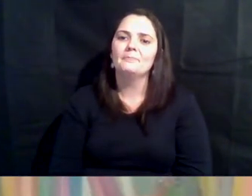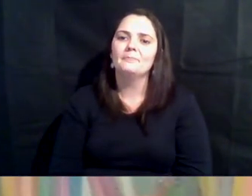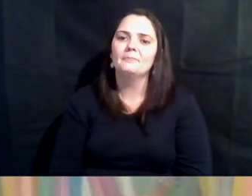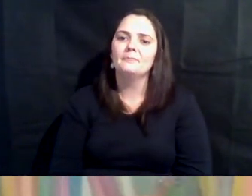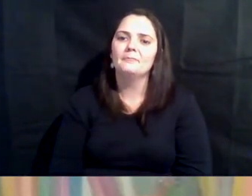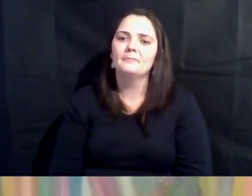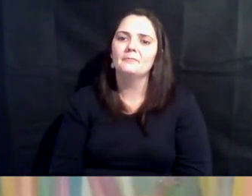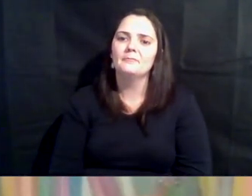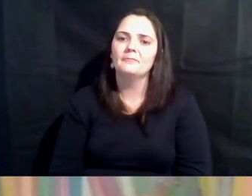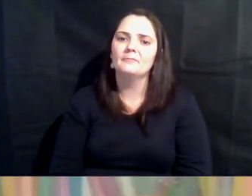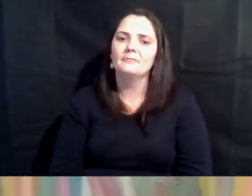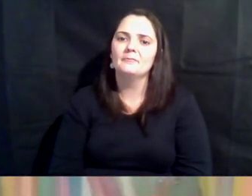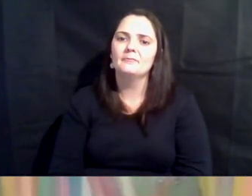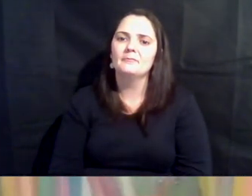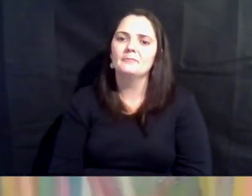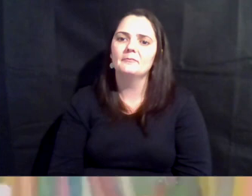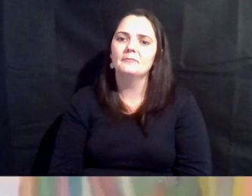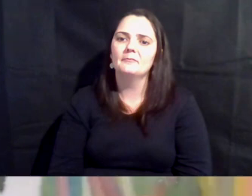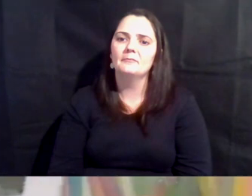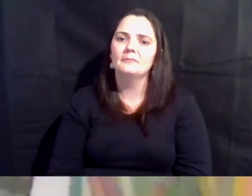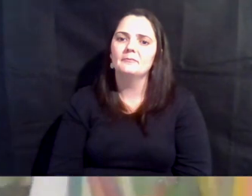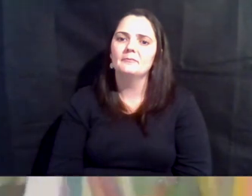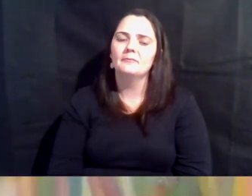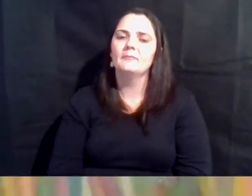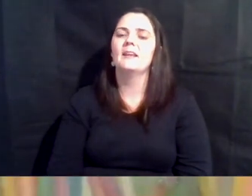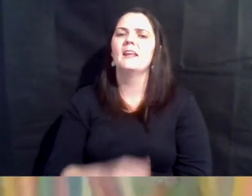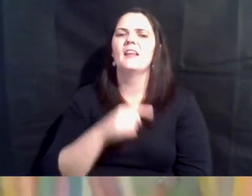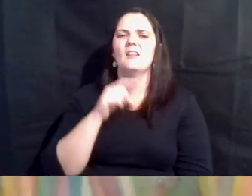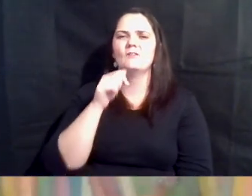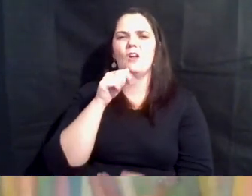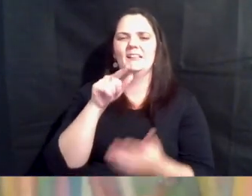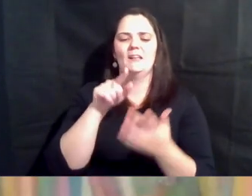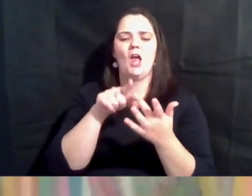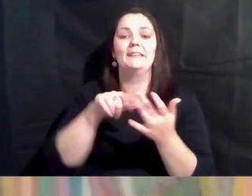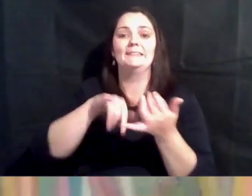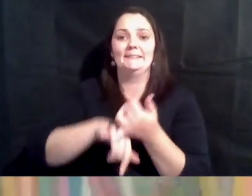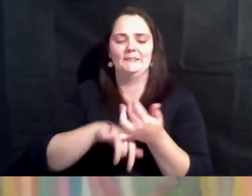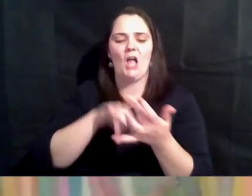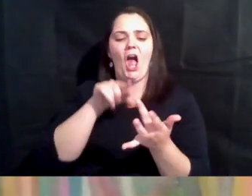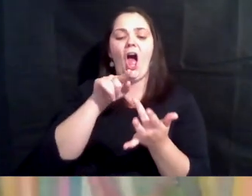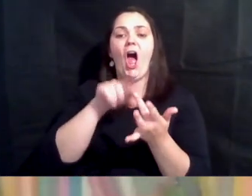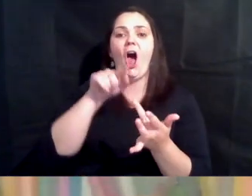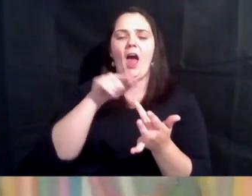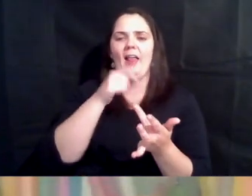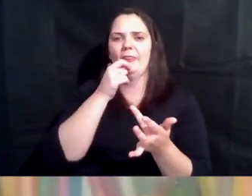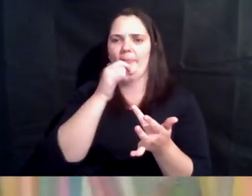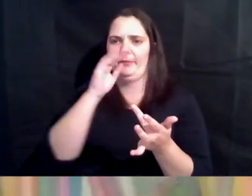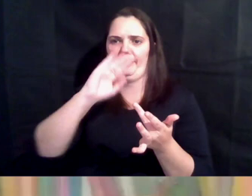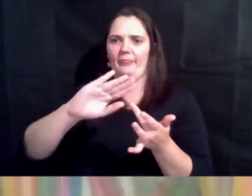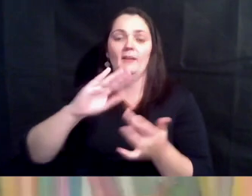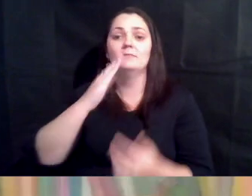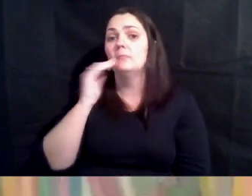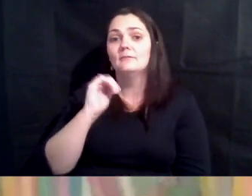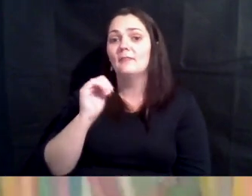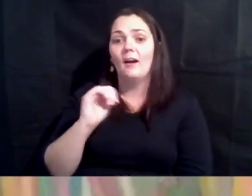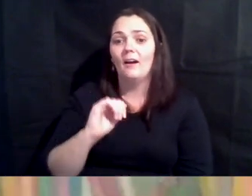Okay, cool. I have slightly compromised the dot on my eye, but that's okay. That's something I'm willing to. You know what? I'm not going to